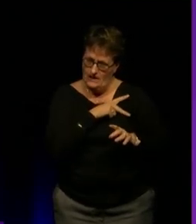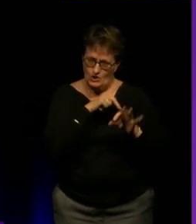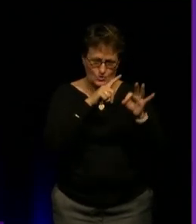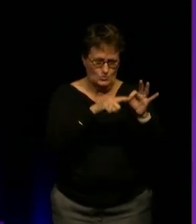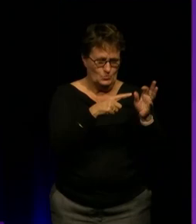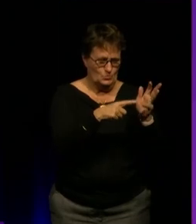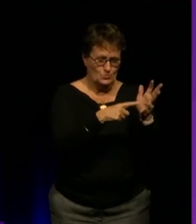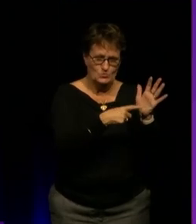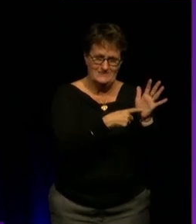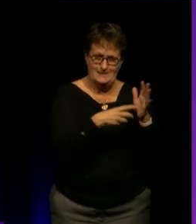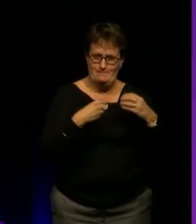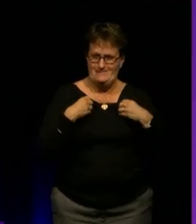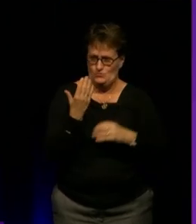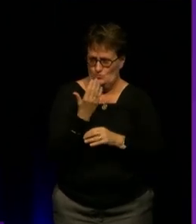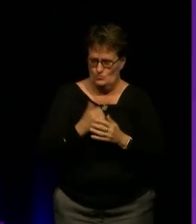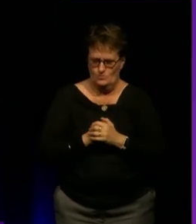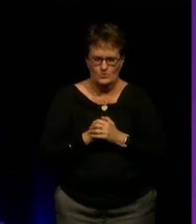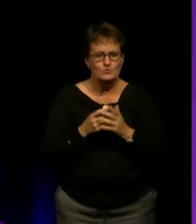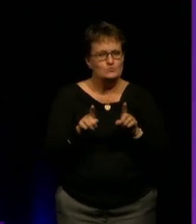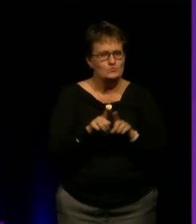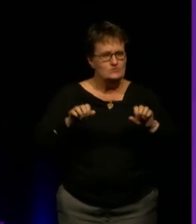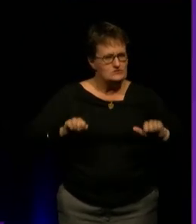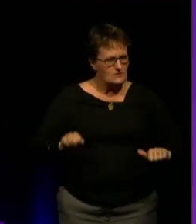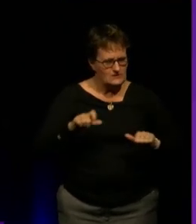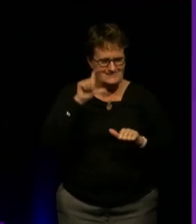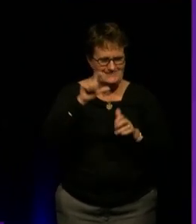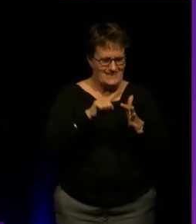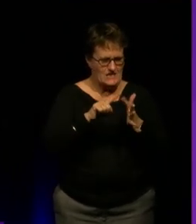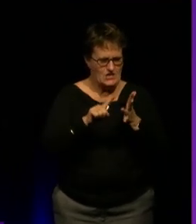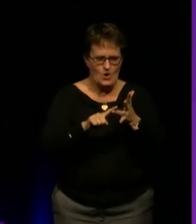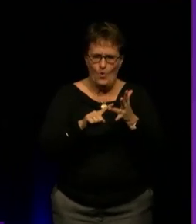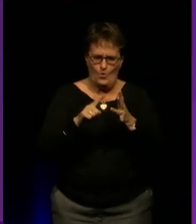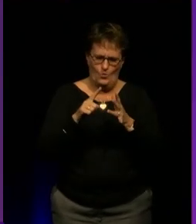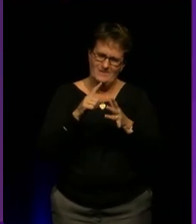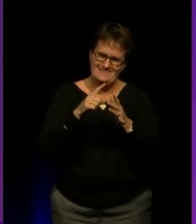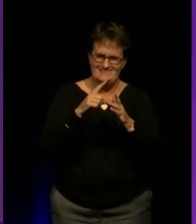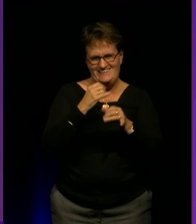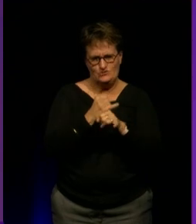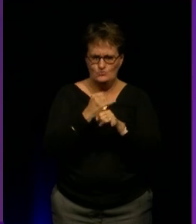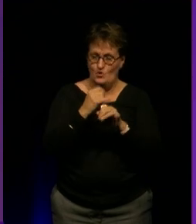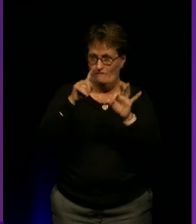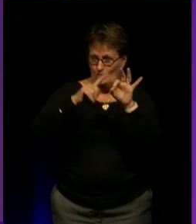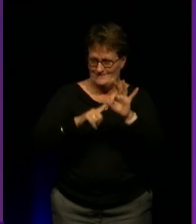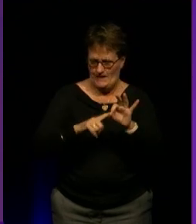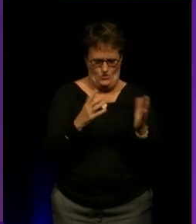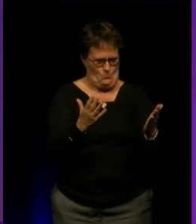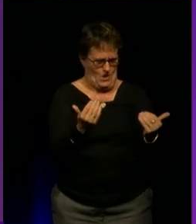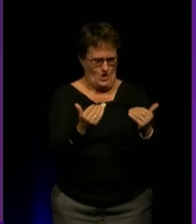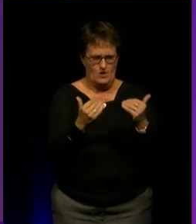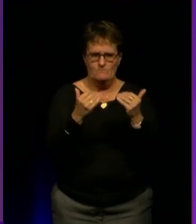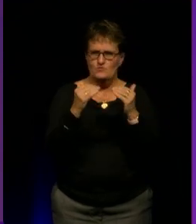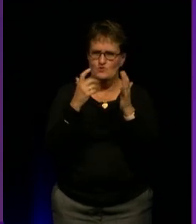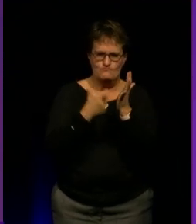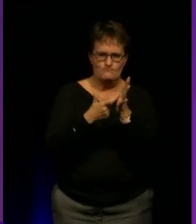Business School. He's also chairman of the CEO Institute of Queensland. Please join me in welcoming Ray Weeks and Dr.